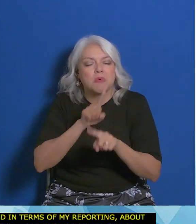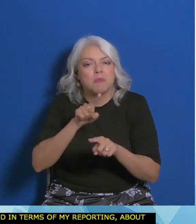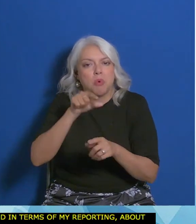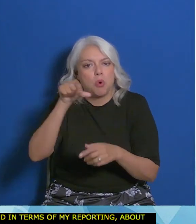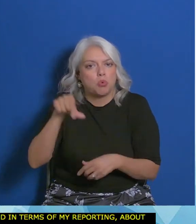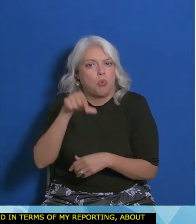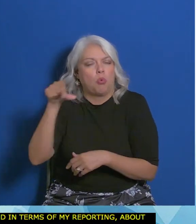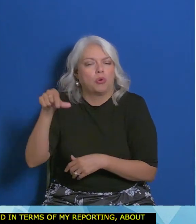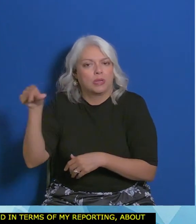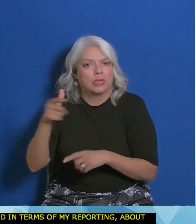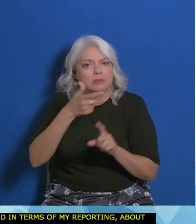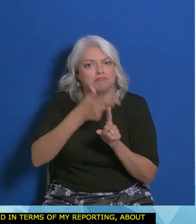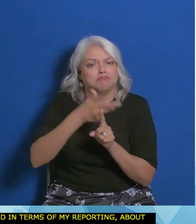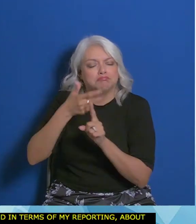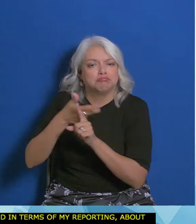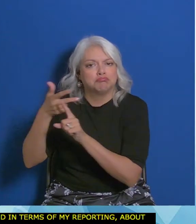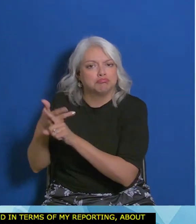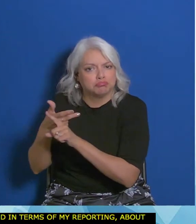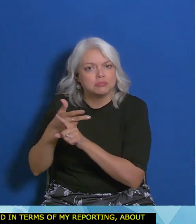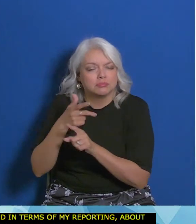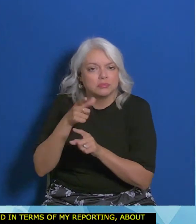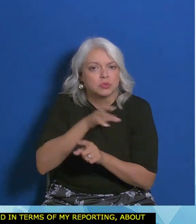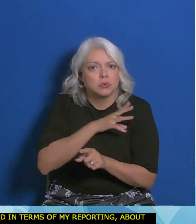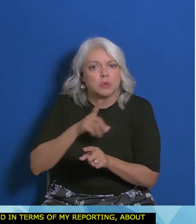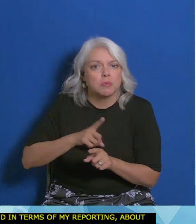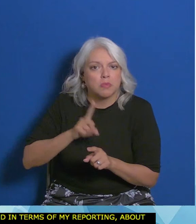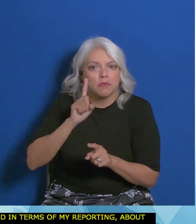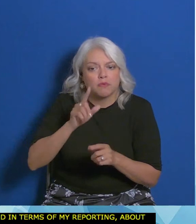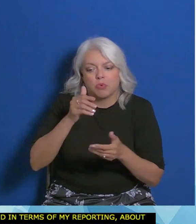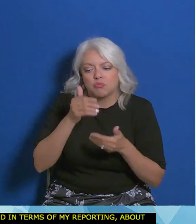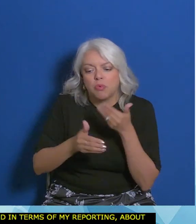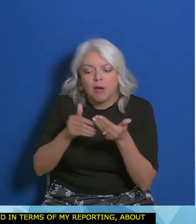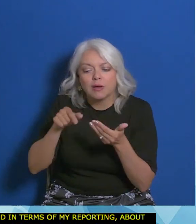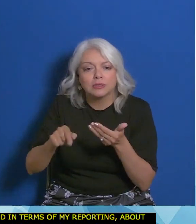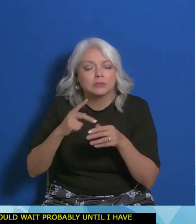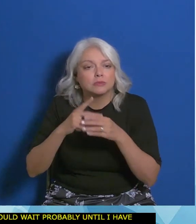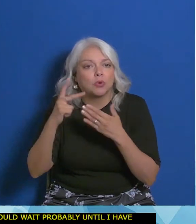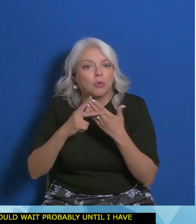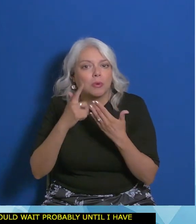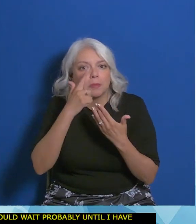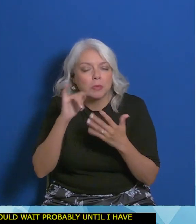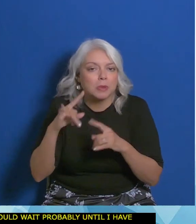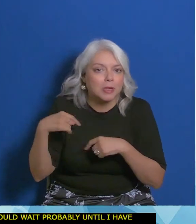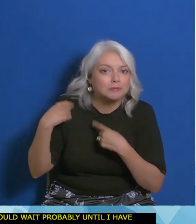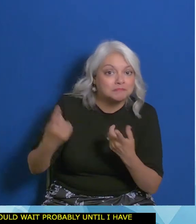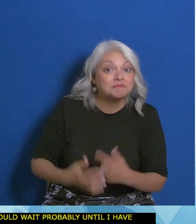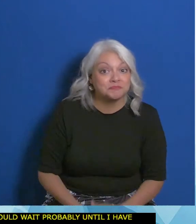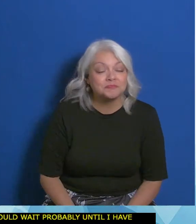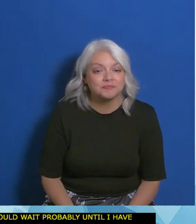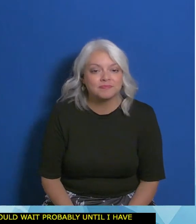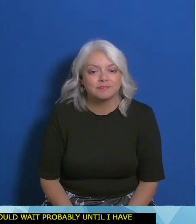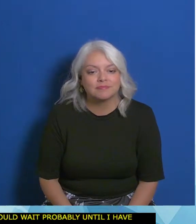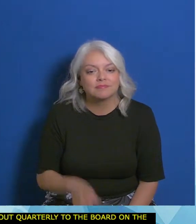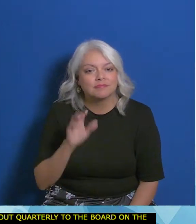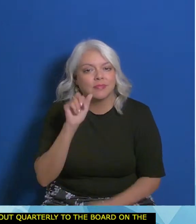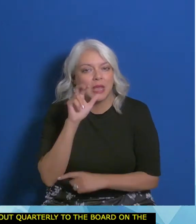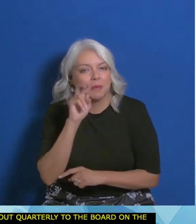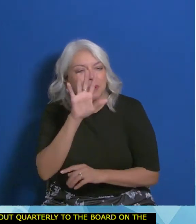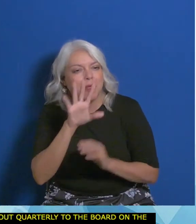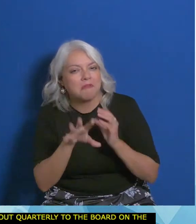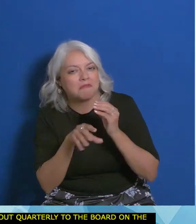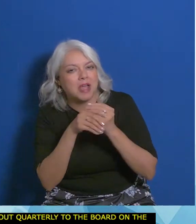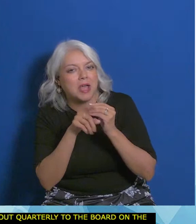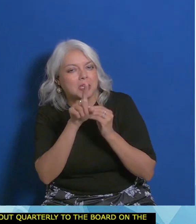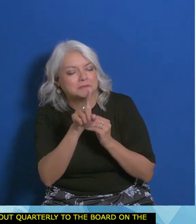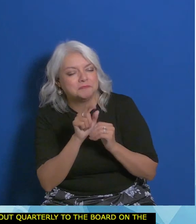quarterly to the board on the progress of the program. Okay, thank you. Sure. And maybe just one quick follow-up question